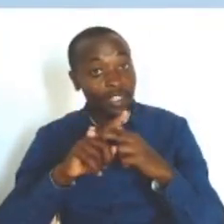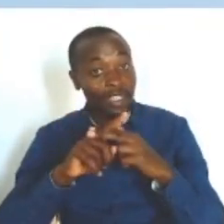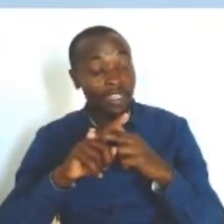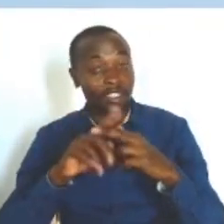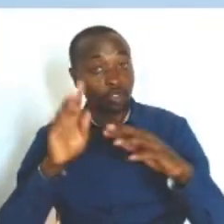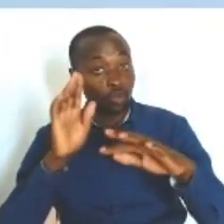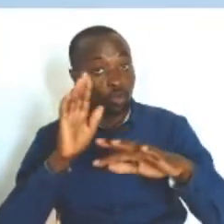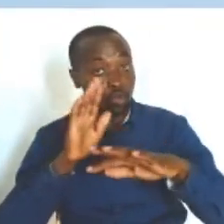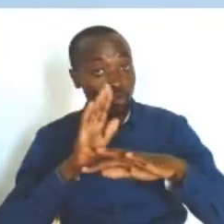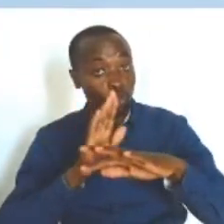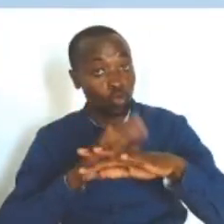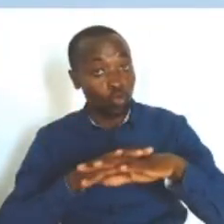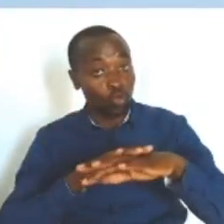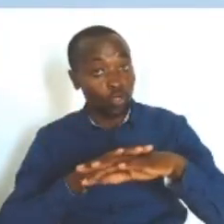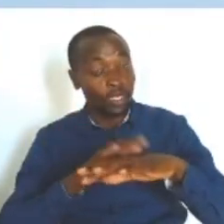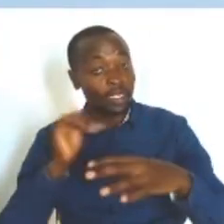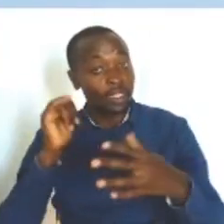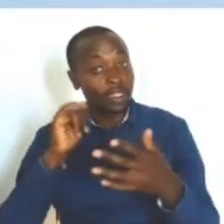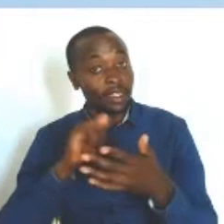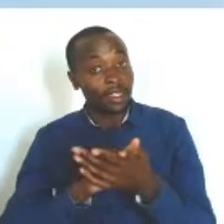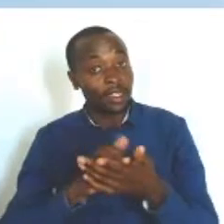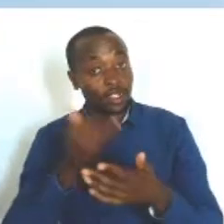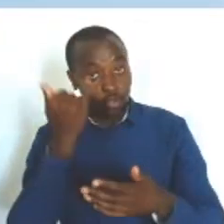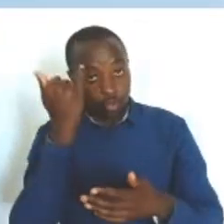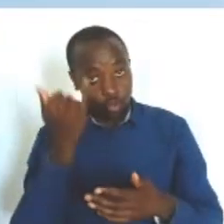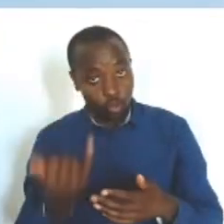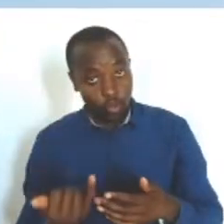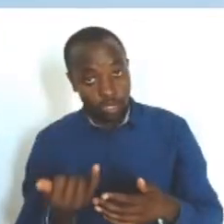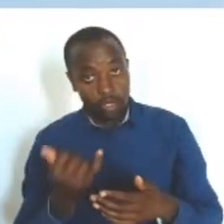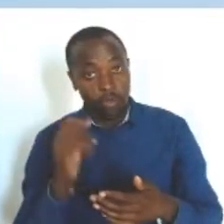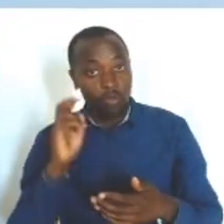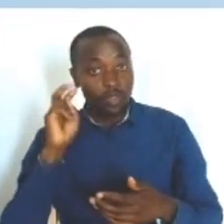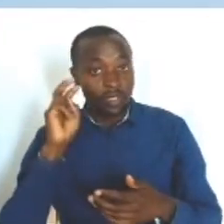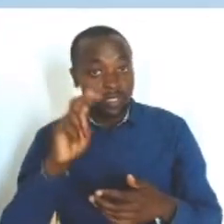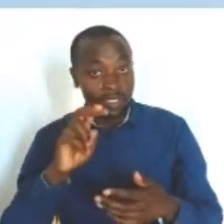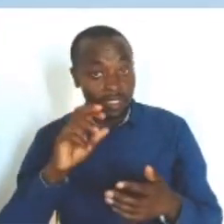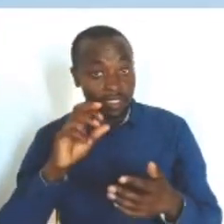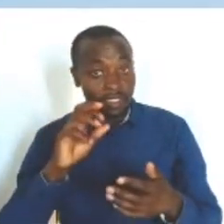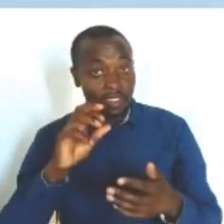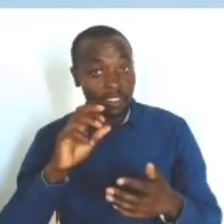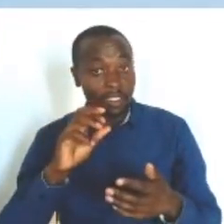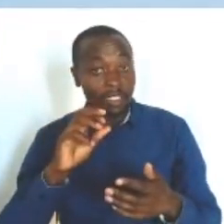at all. And that is why we see the fall of man in Genesis 3.